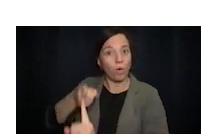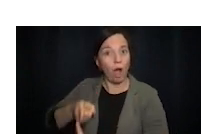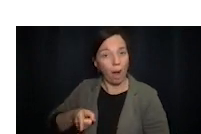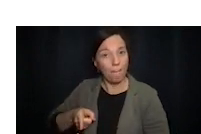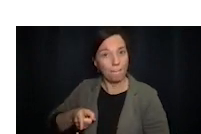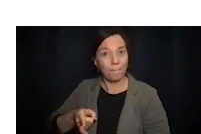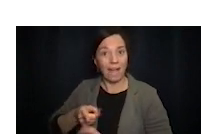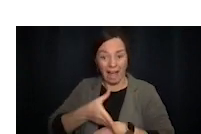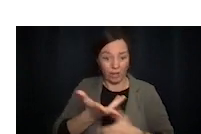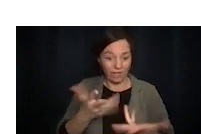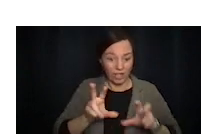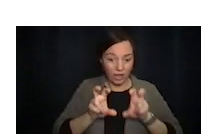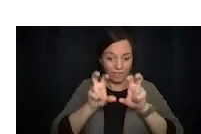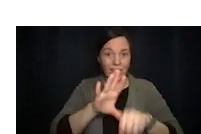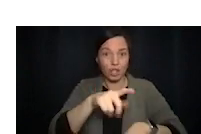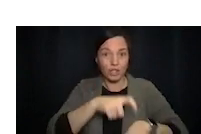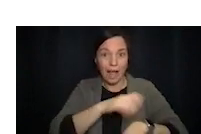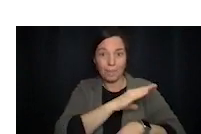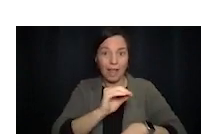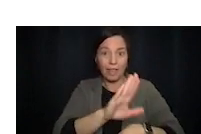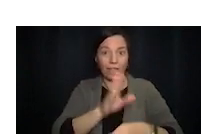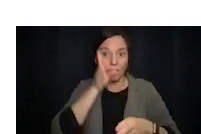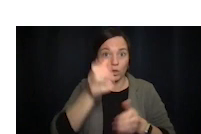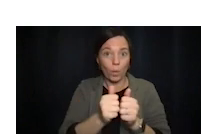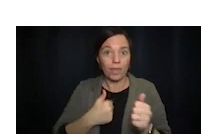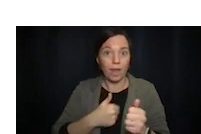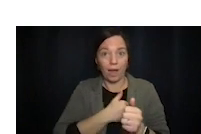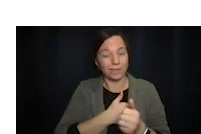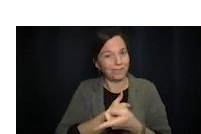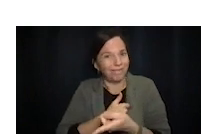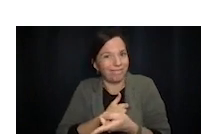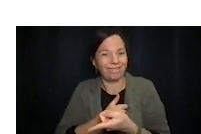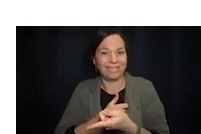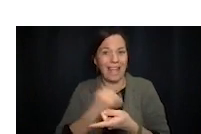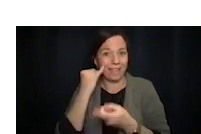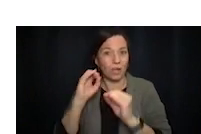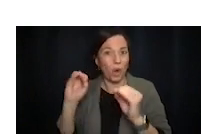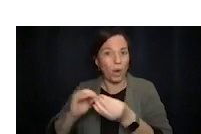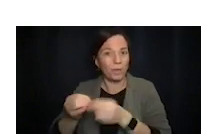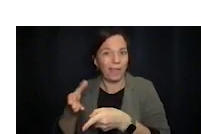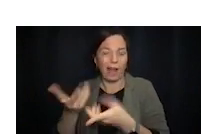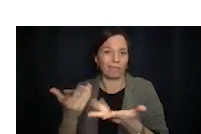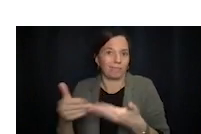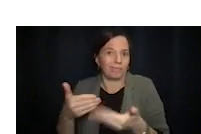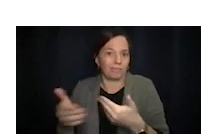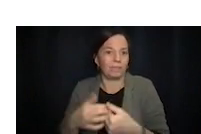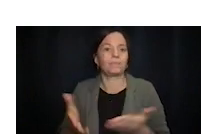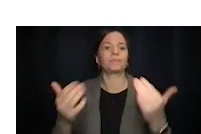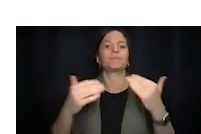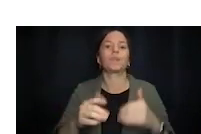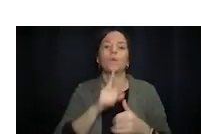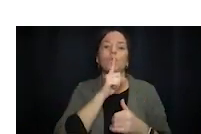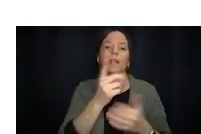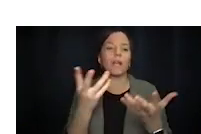invest time with us and entrust their futures to us. Key to the work that you all do in the SLO community, pushing